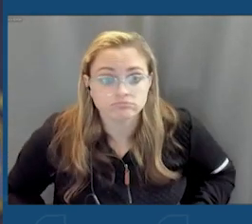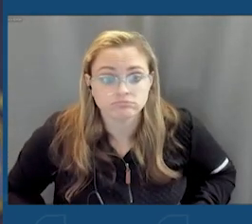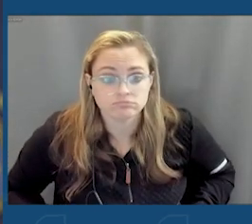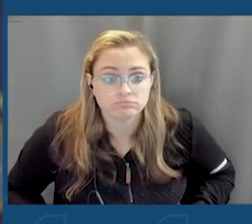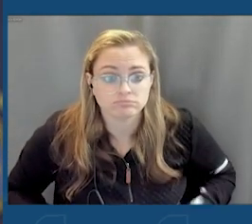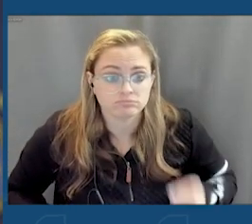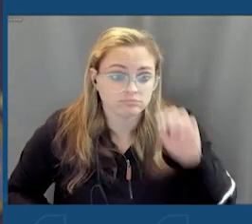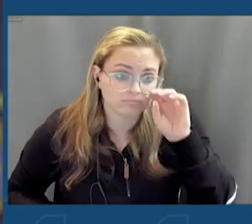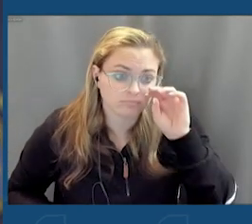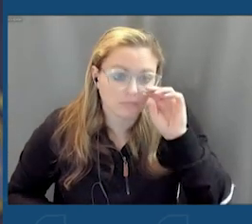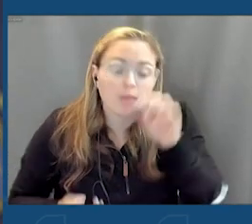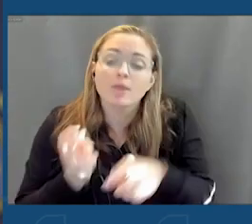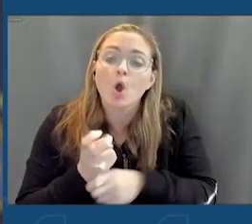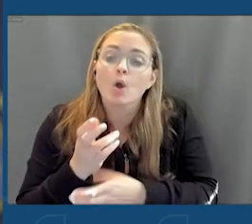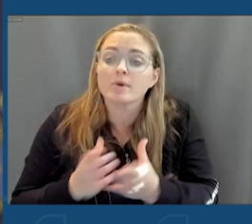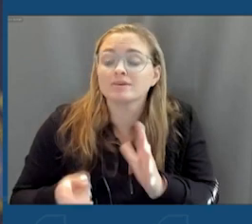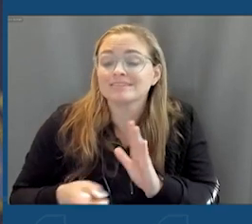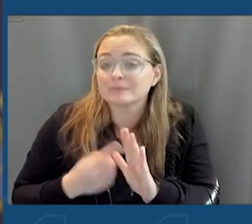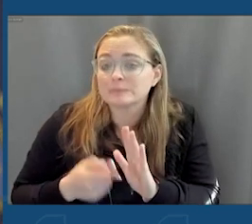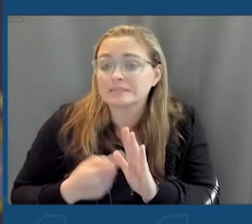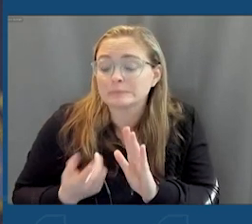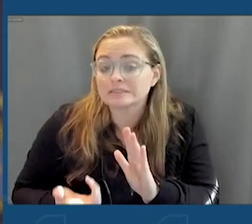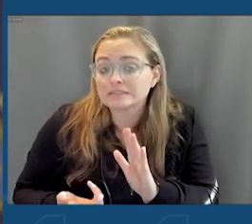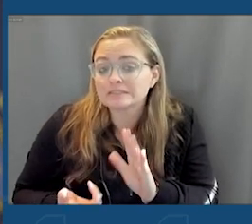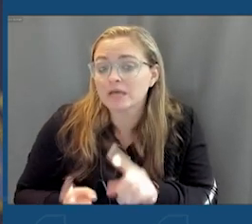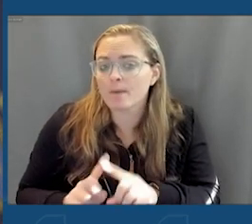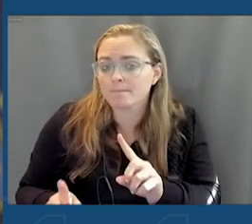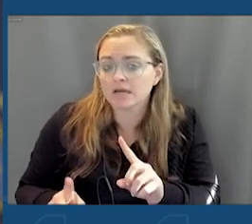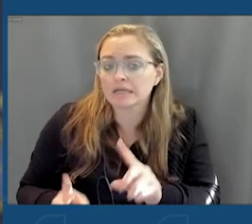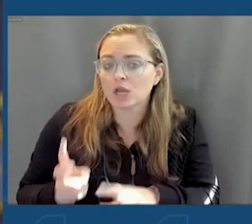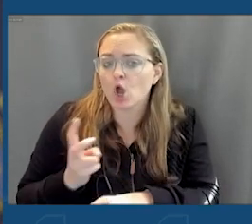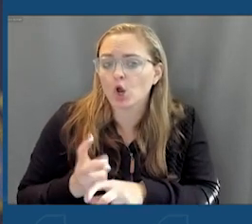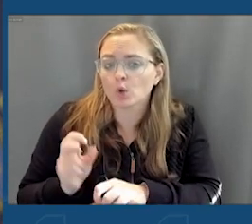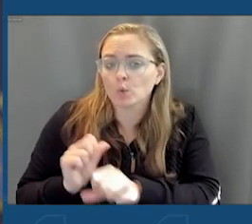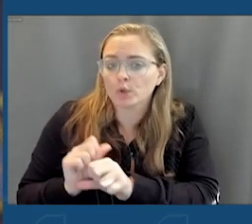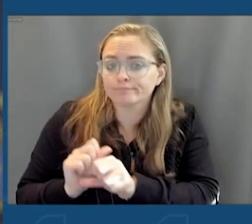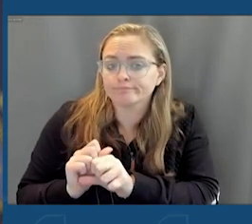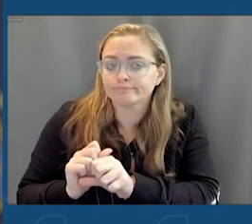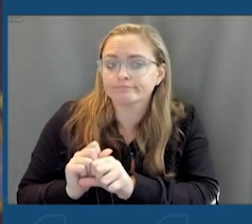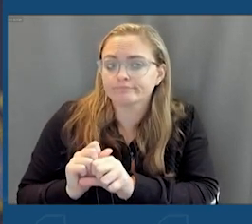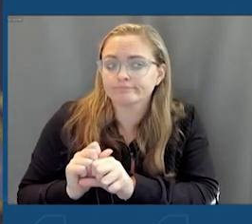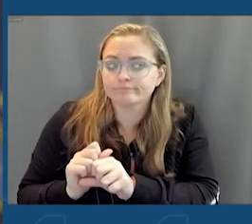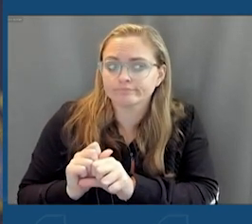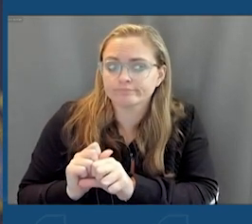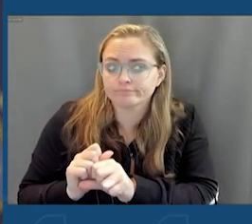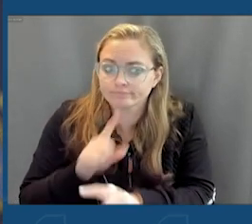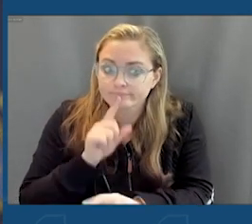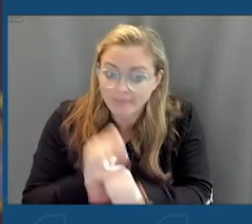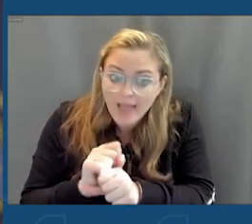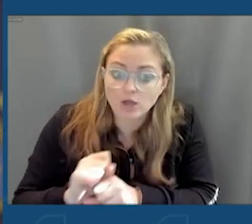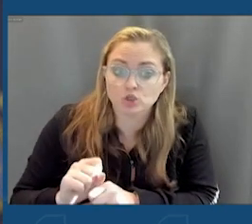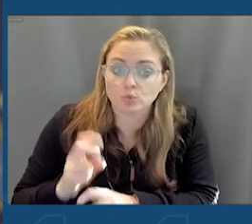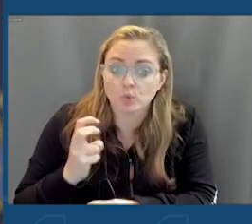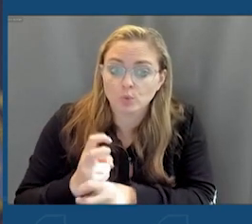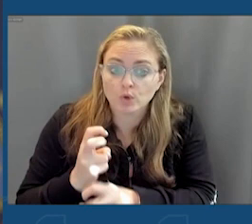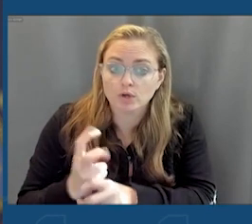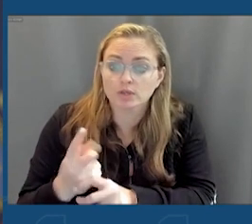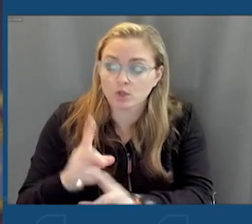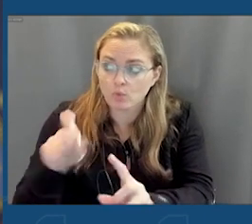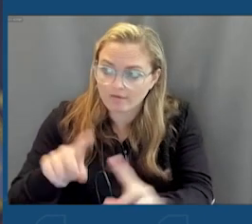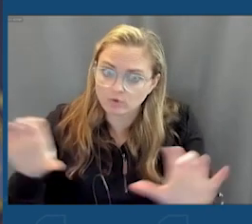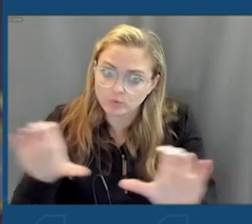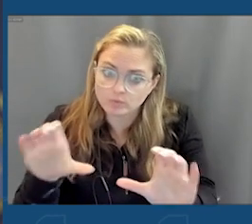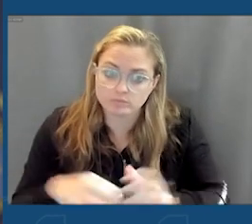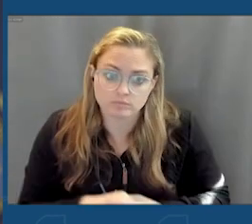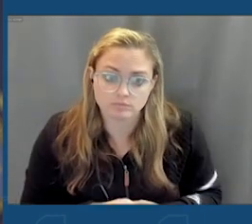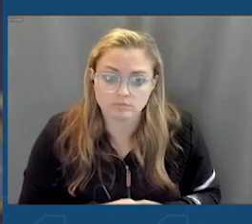That's the harder part sometimes, but the harder work is always the work worth pursuing.